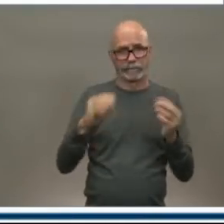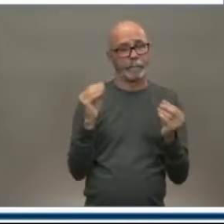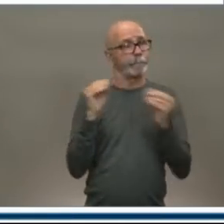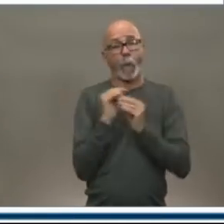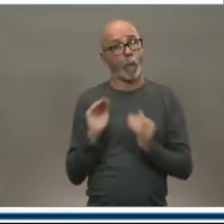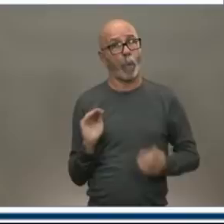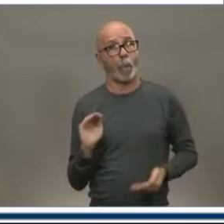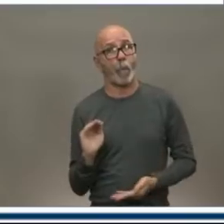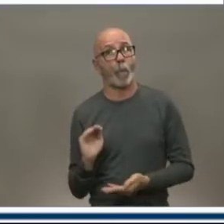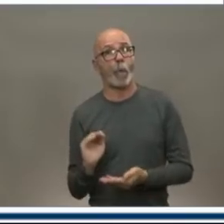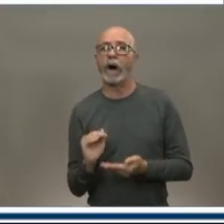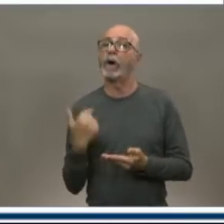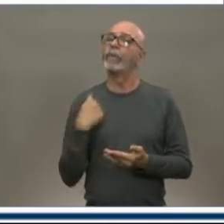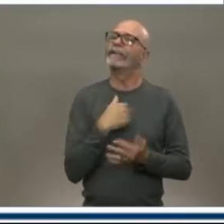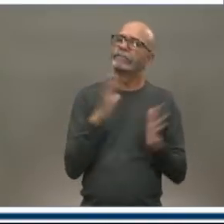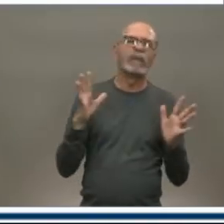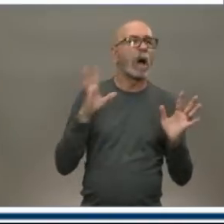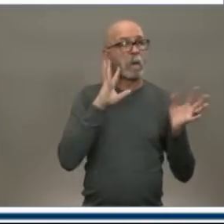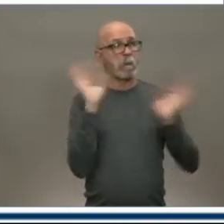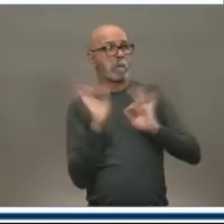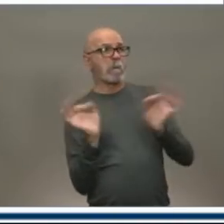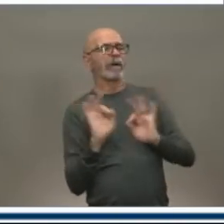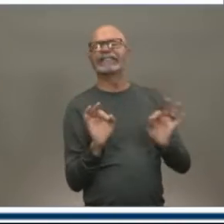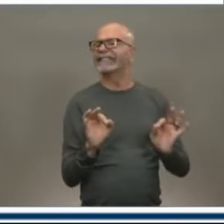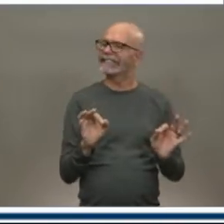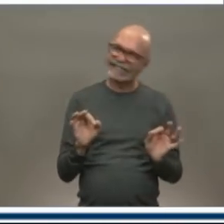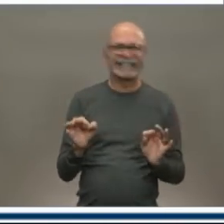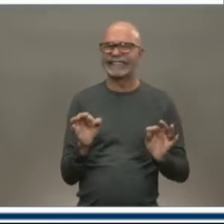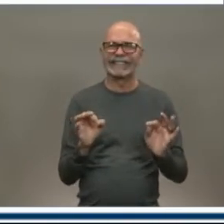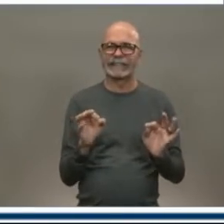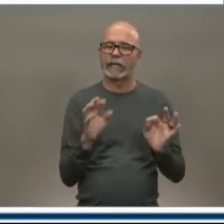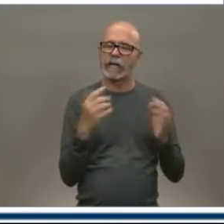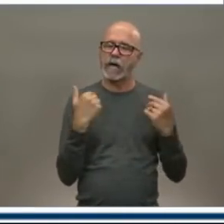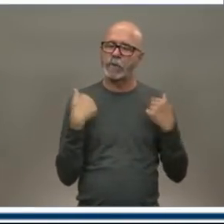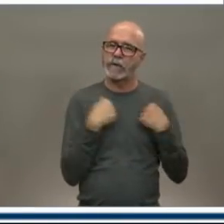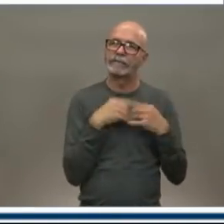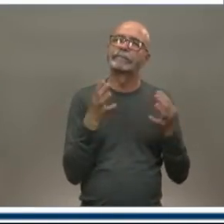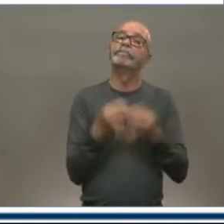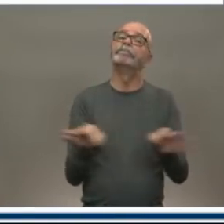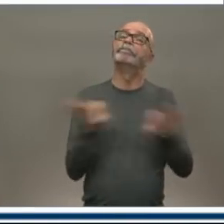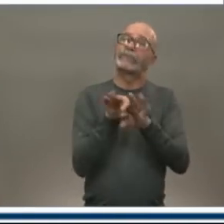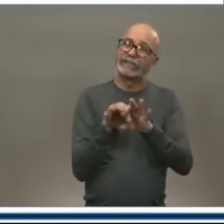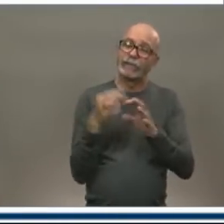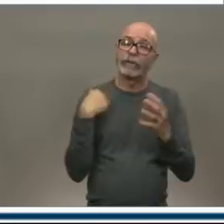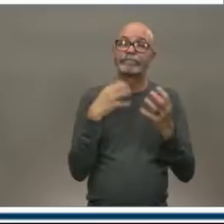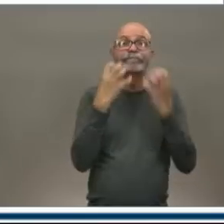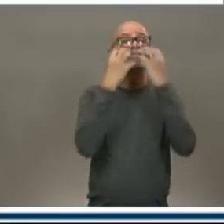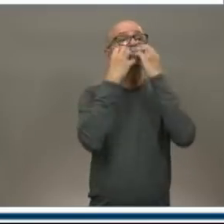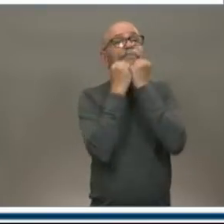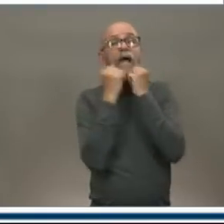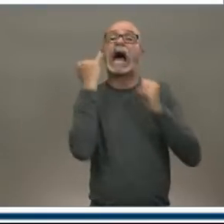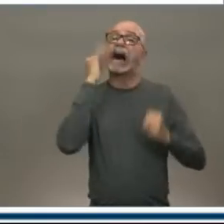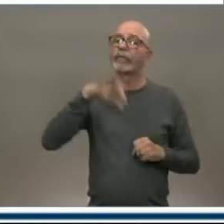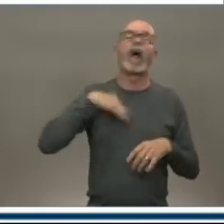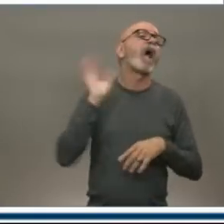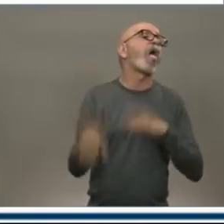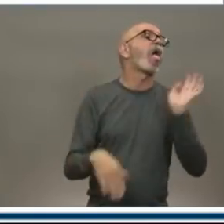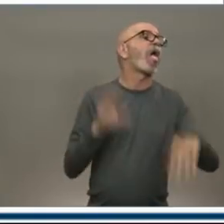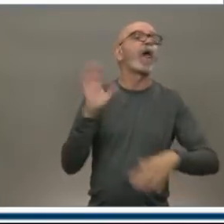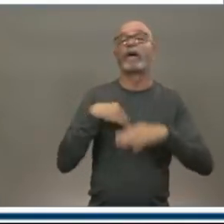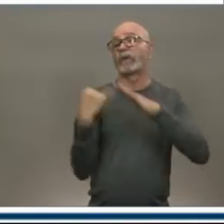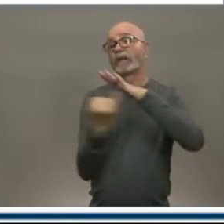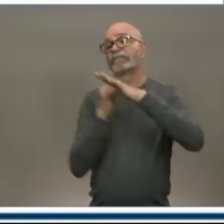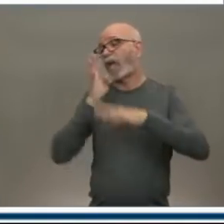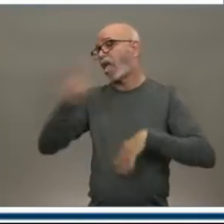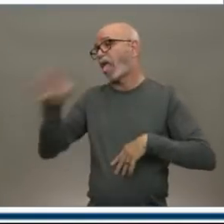on our protocols. COVID is lurking in every corner, and the moment we let our guard down, by not isolating long enough,